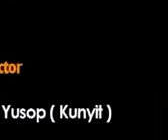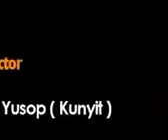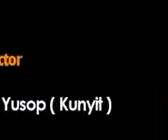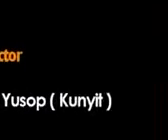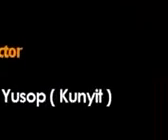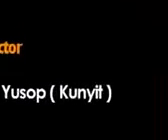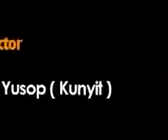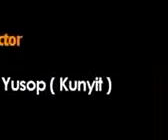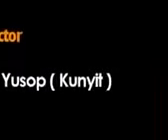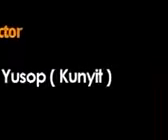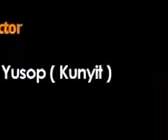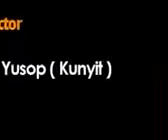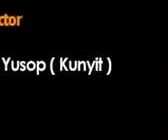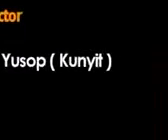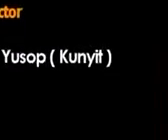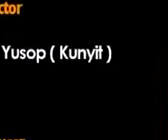Use a